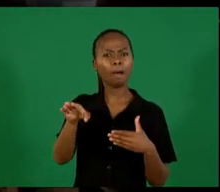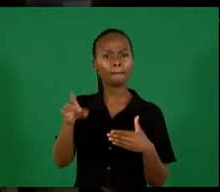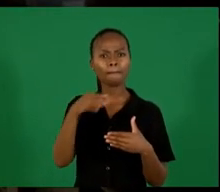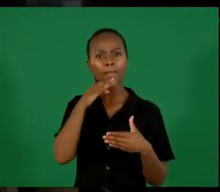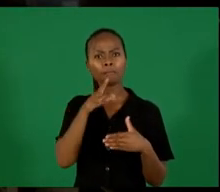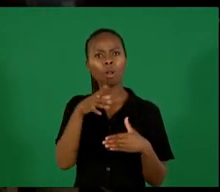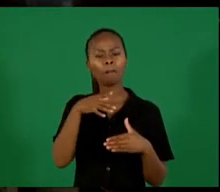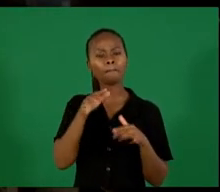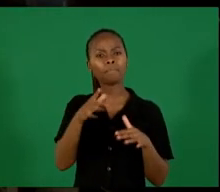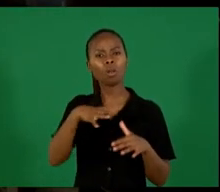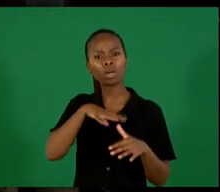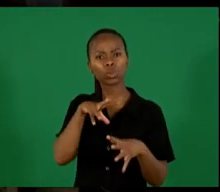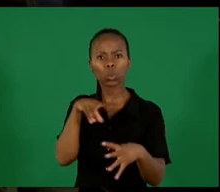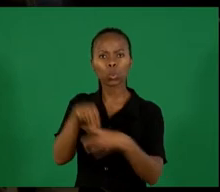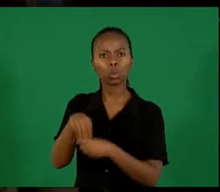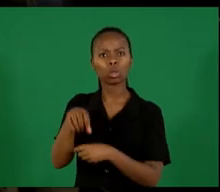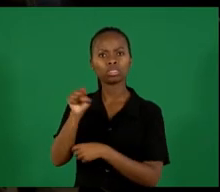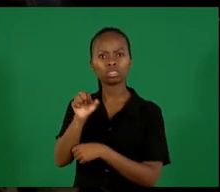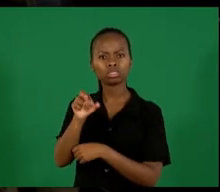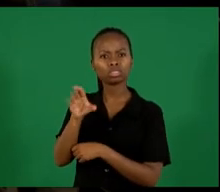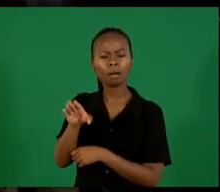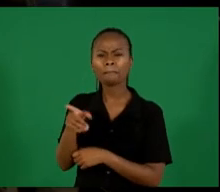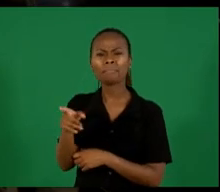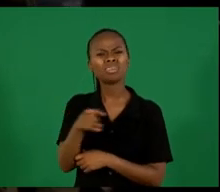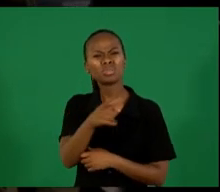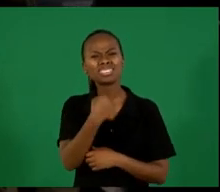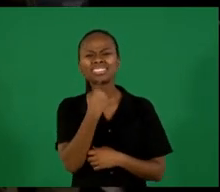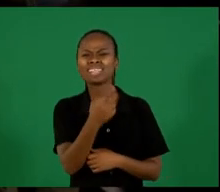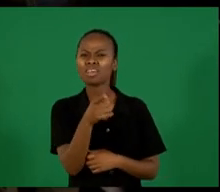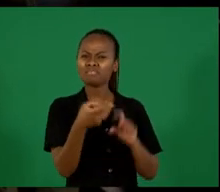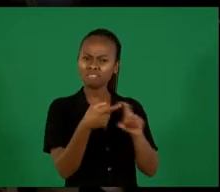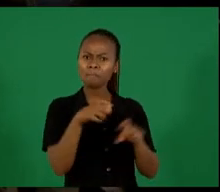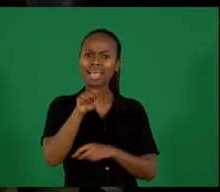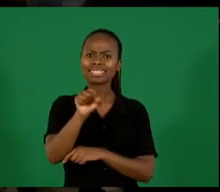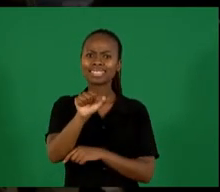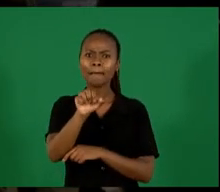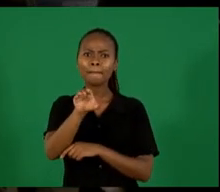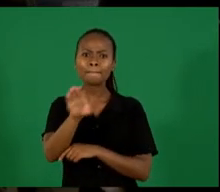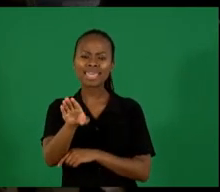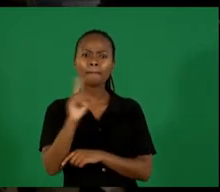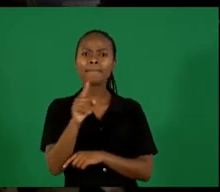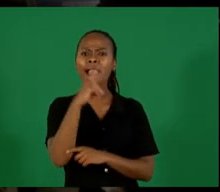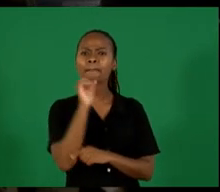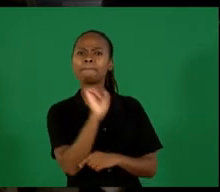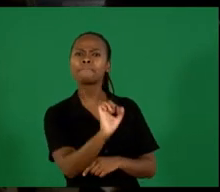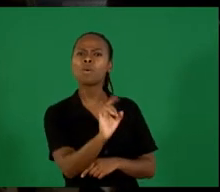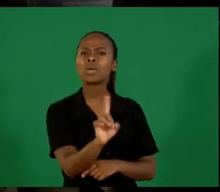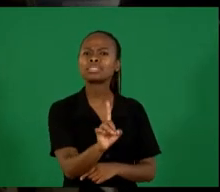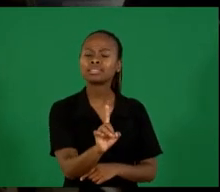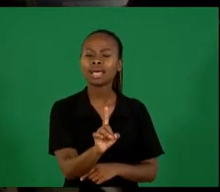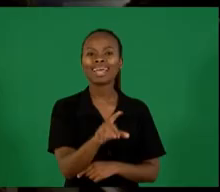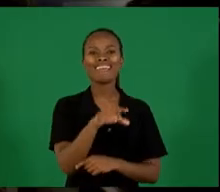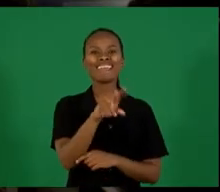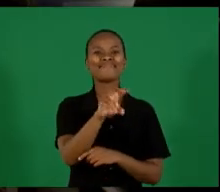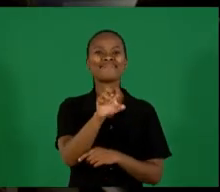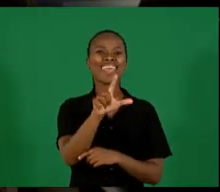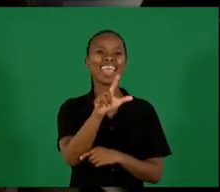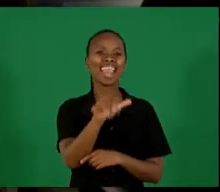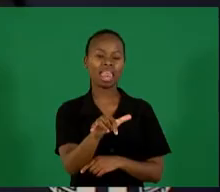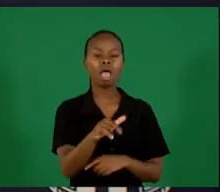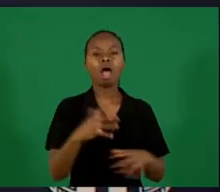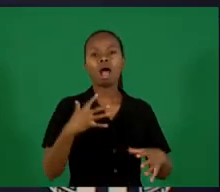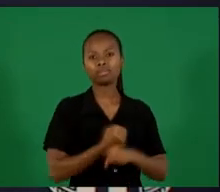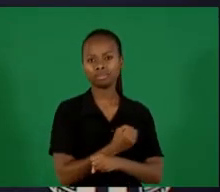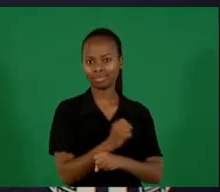from the SABC. My name is Velim Seni. Velim Seni. Yeah, let's say Veli. Veli, okay. Veli, that's, yes. I prefer to say